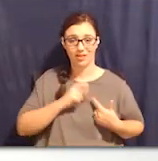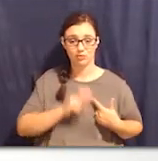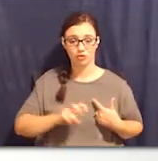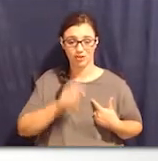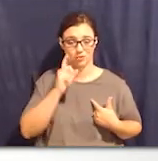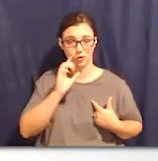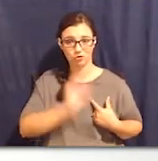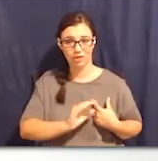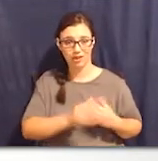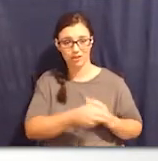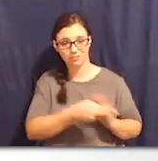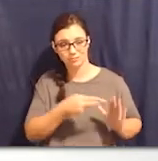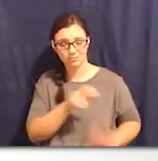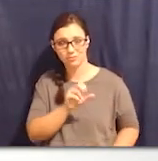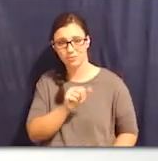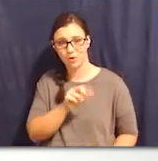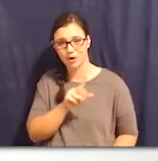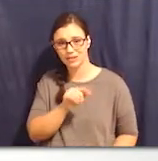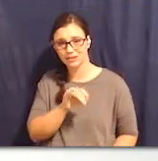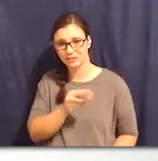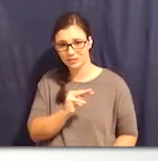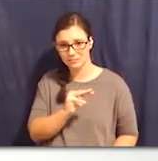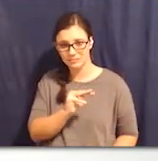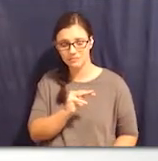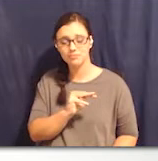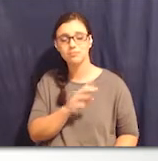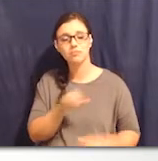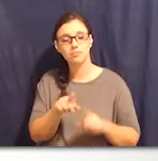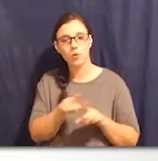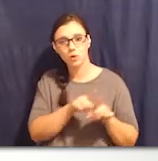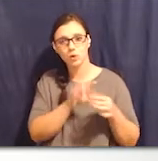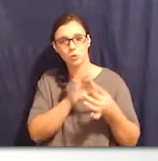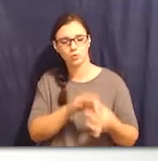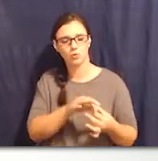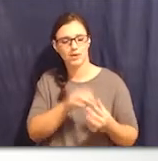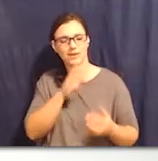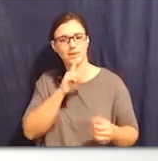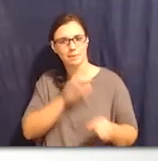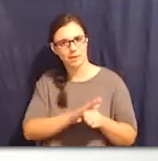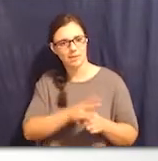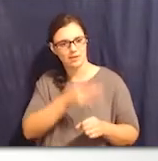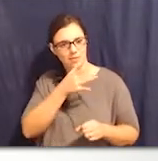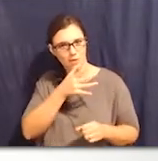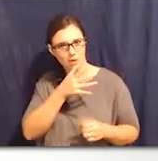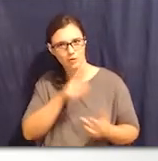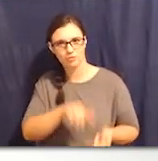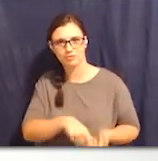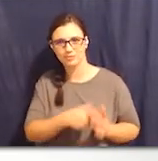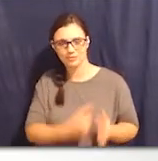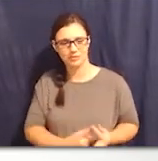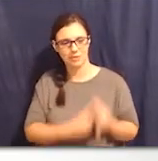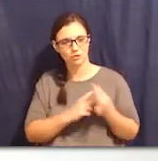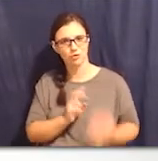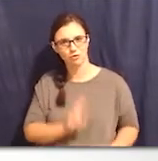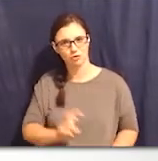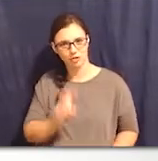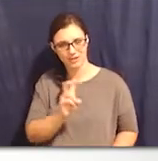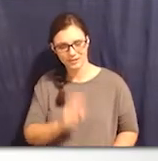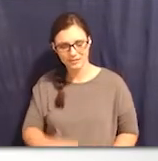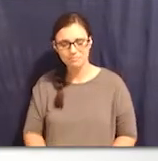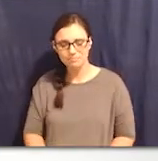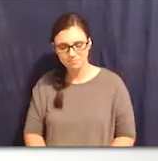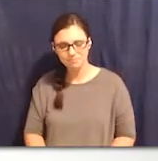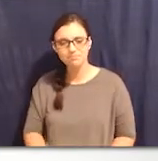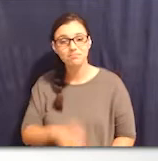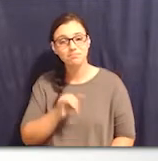talks about the beginning of a life journey of a child on the autism spectrum and about the commitment of a mother to embark